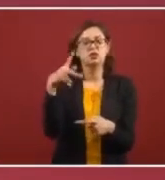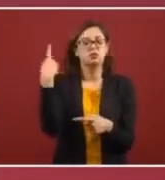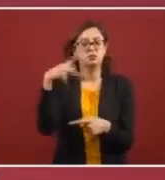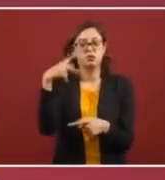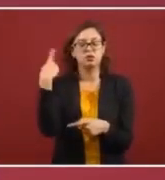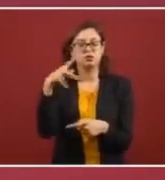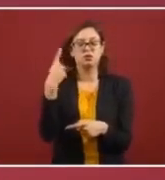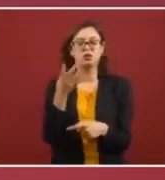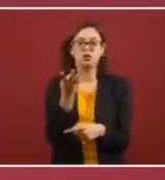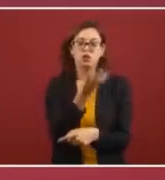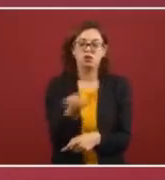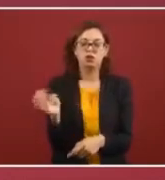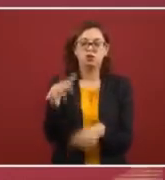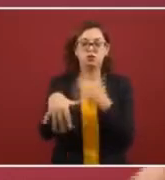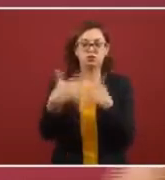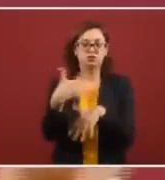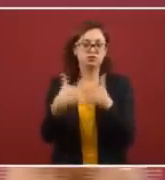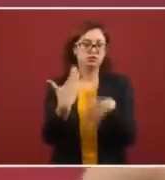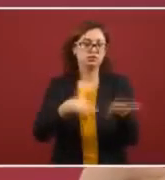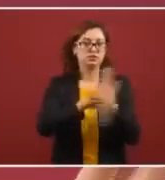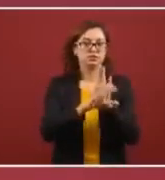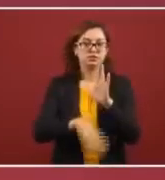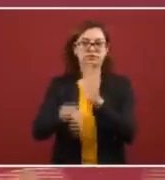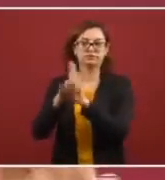In Puebla, there was a hospital